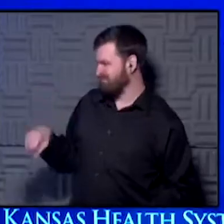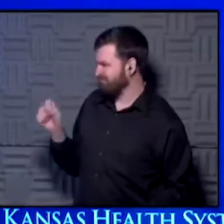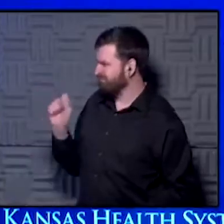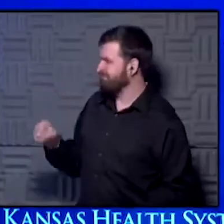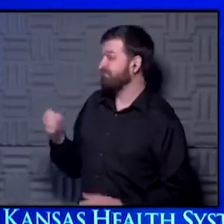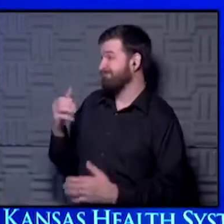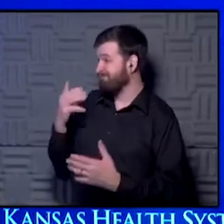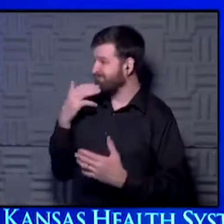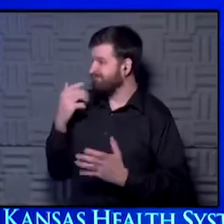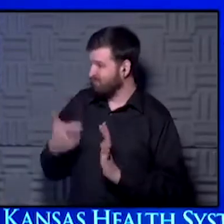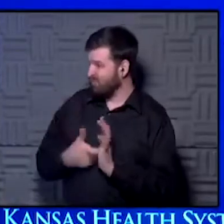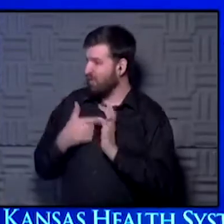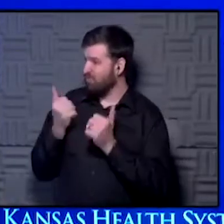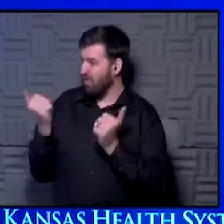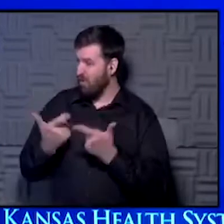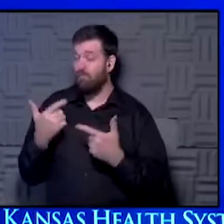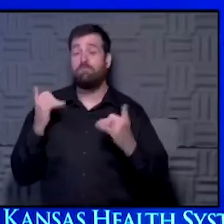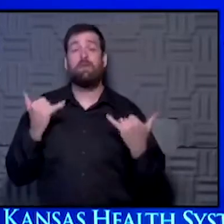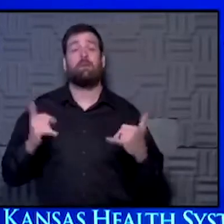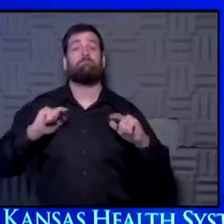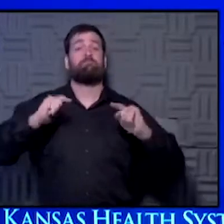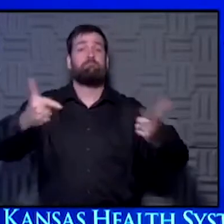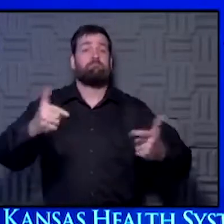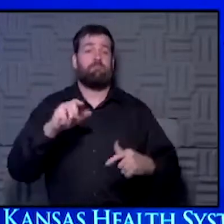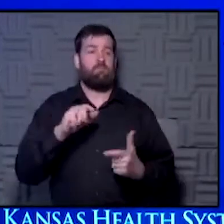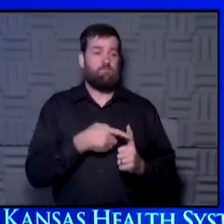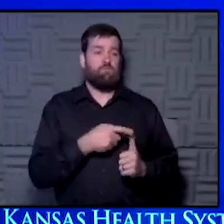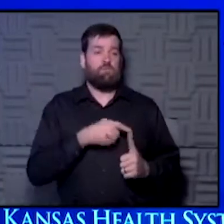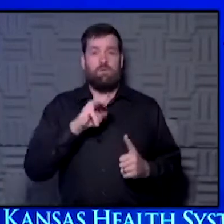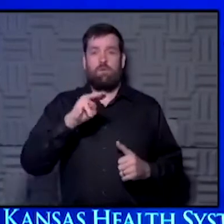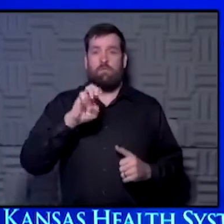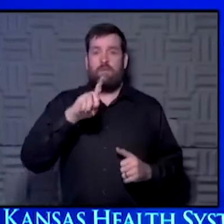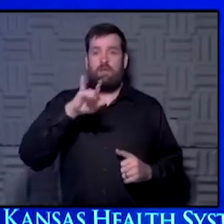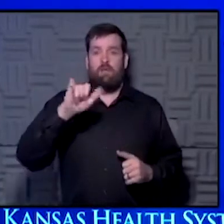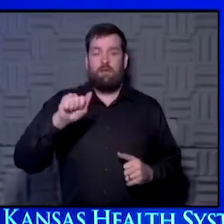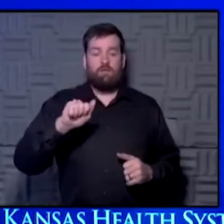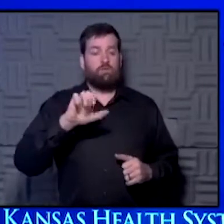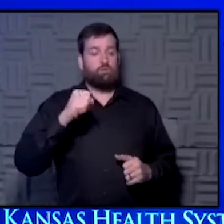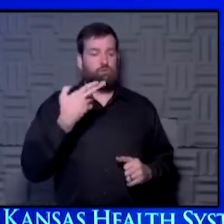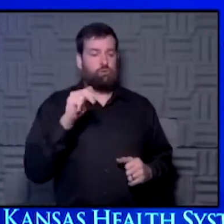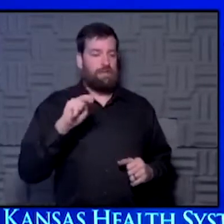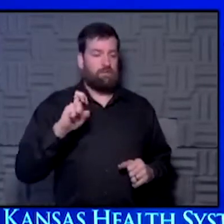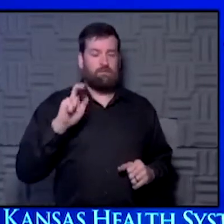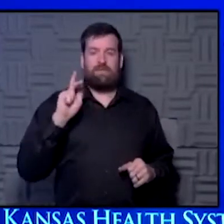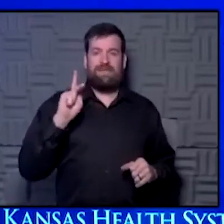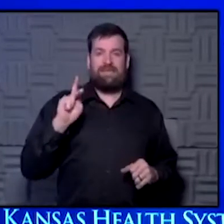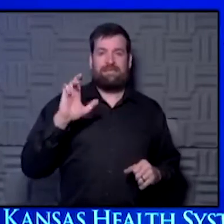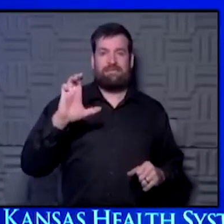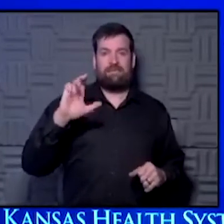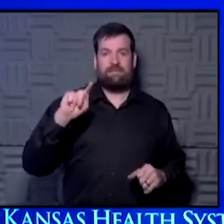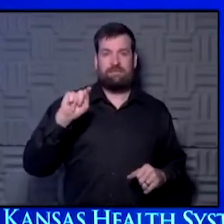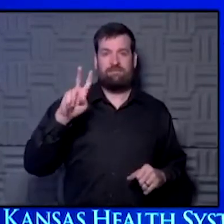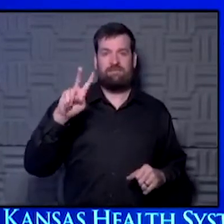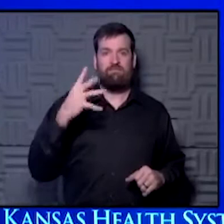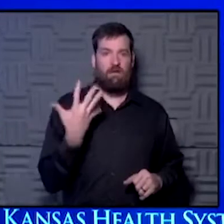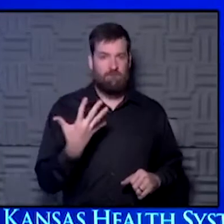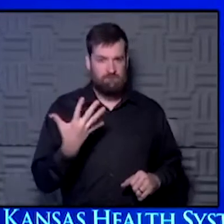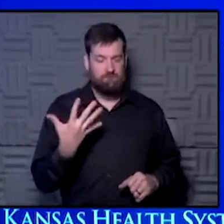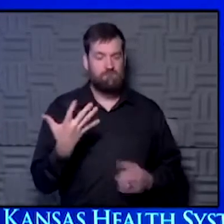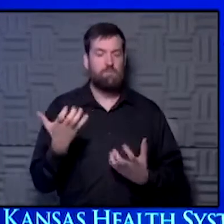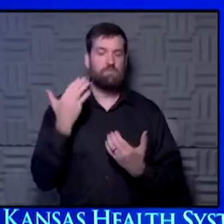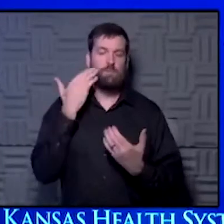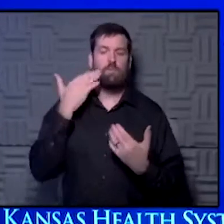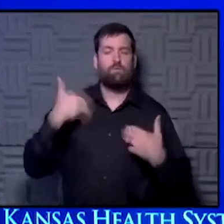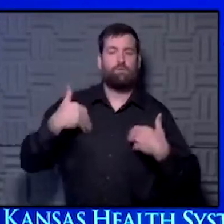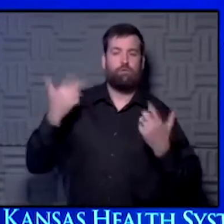everybody for sure. All right, let's open it up for questions, and we start with media. Yeah, Shane from KCTV5 wants to know, we know that